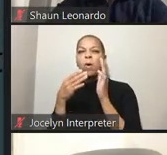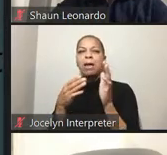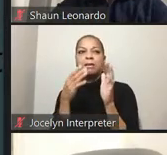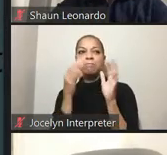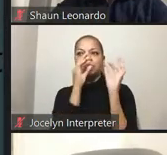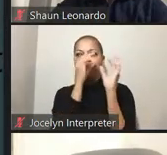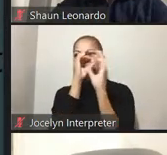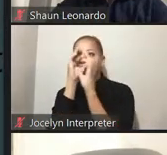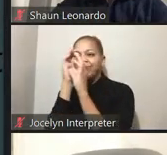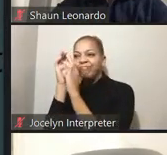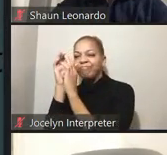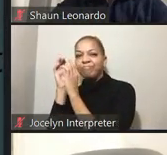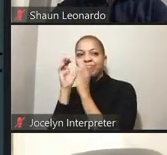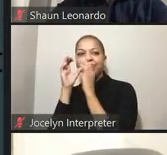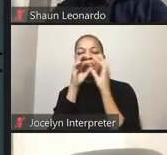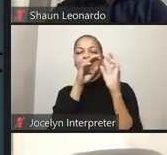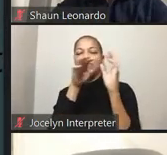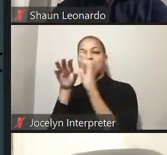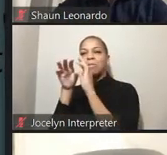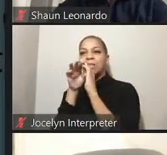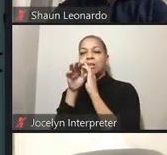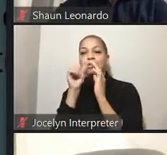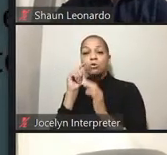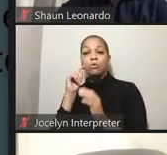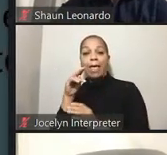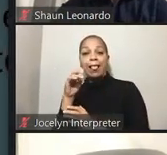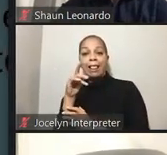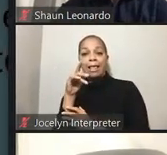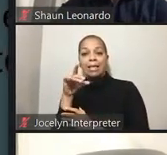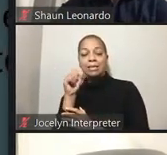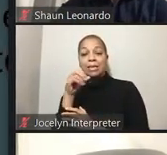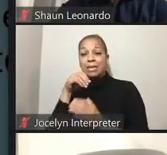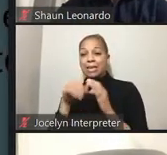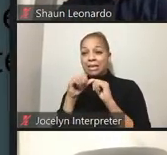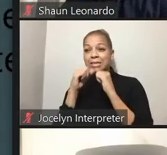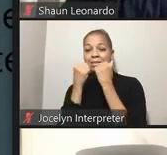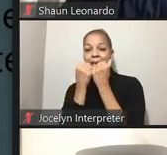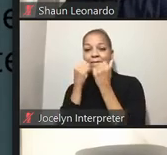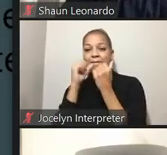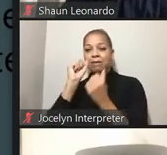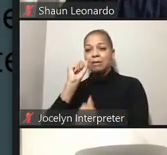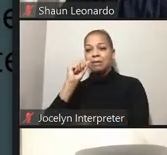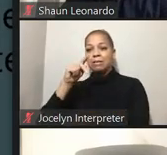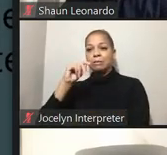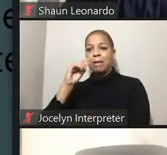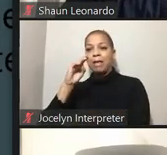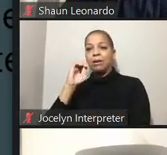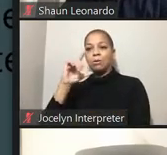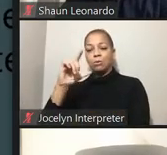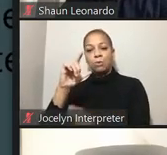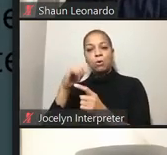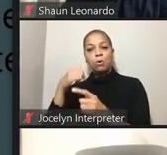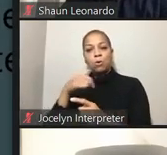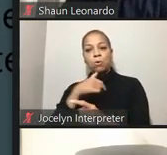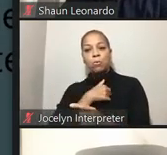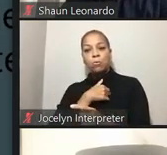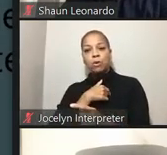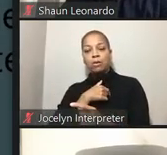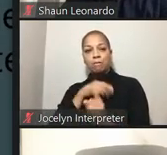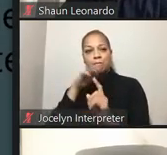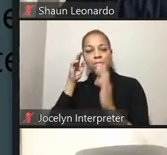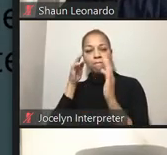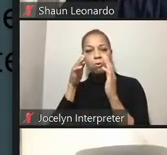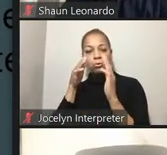a society of spectacle, we place primacy on the visual. Everyone is a